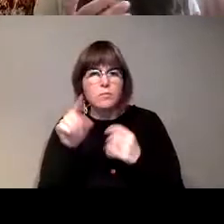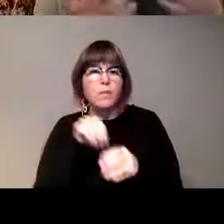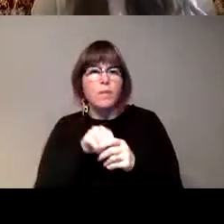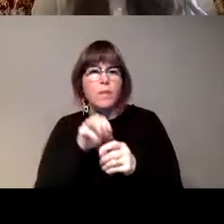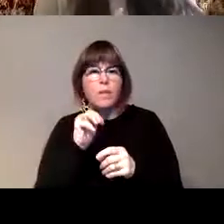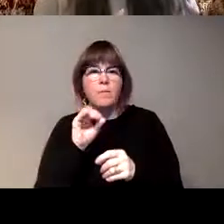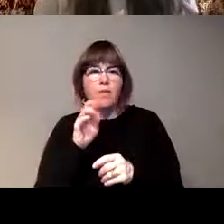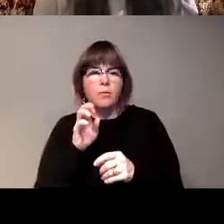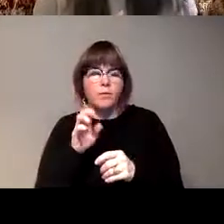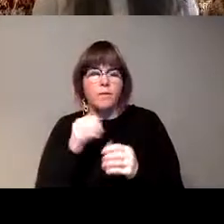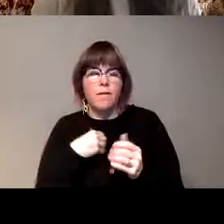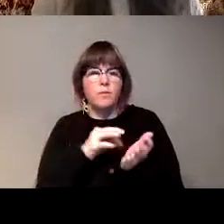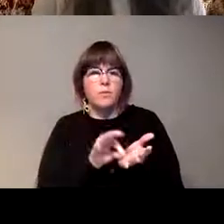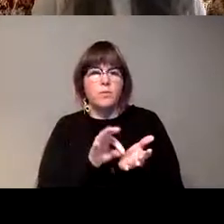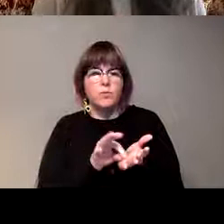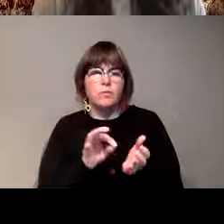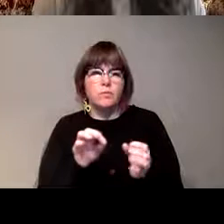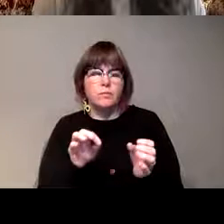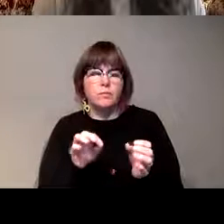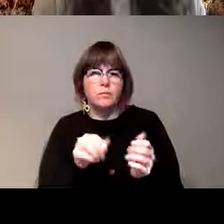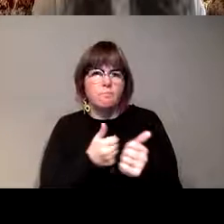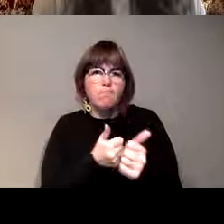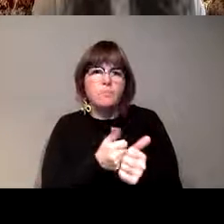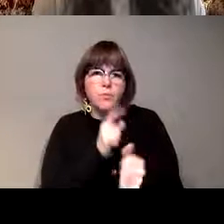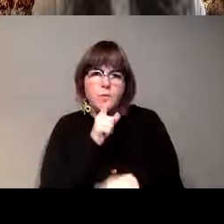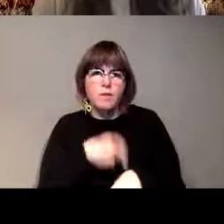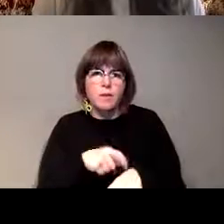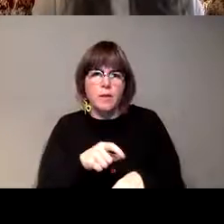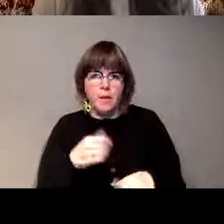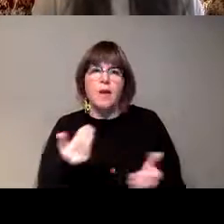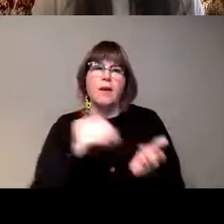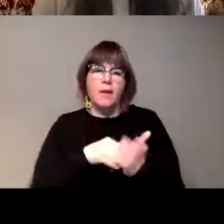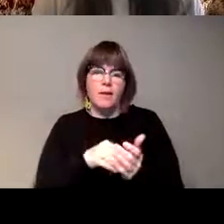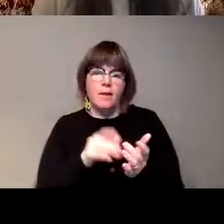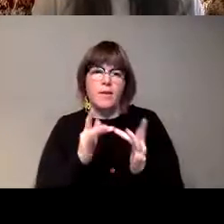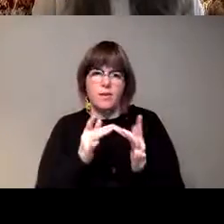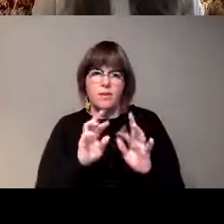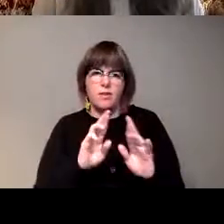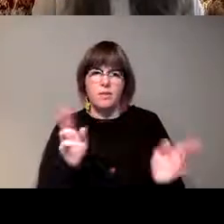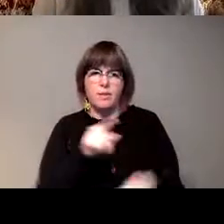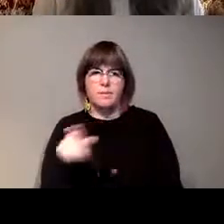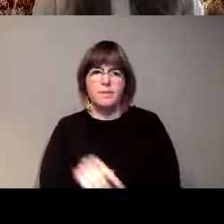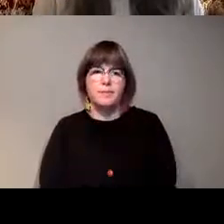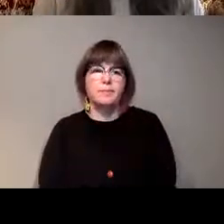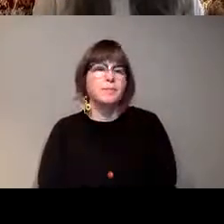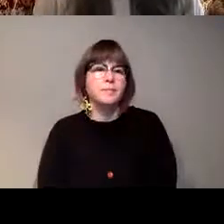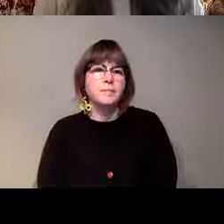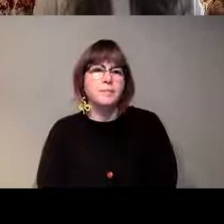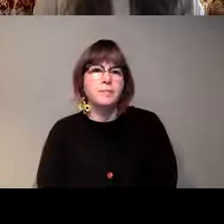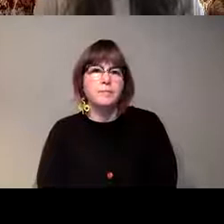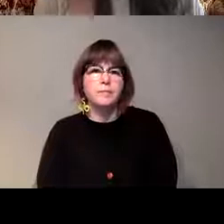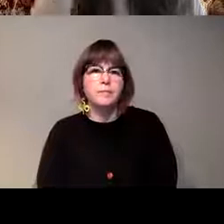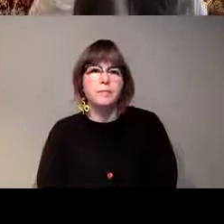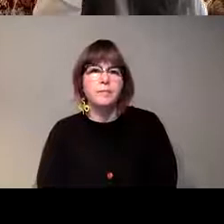the scores aggregate in real time. And that join link is here again for you to send out to your students. And then this is how you can